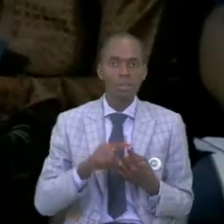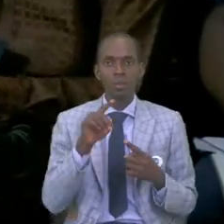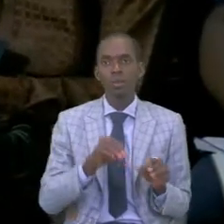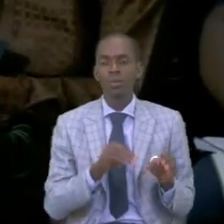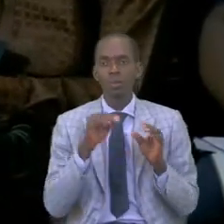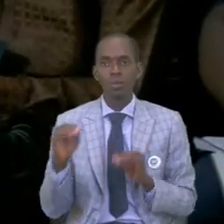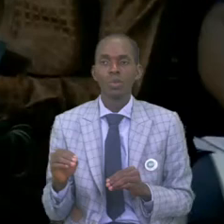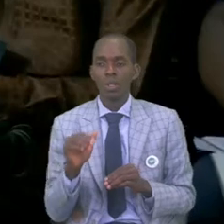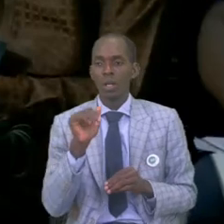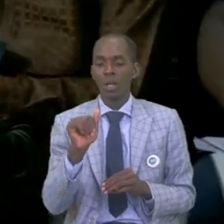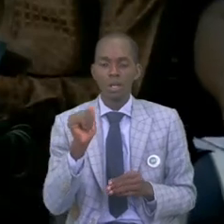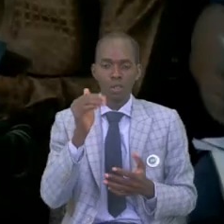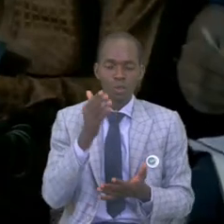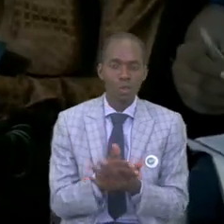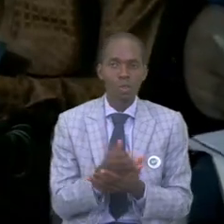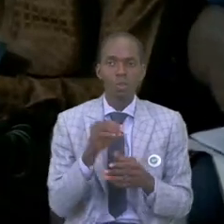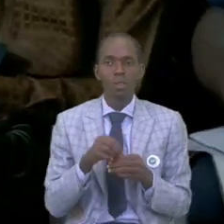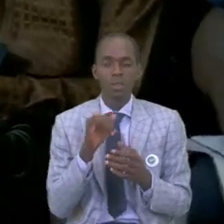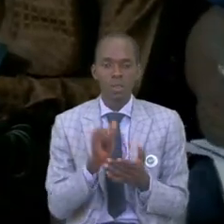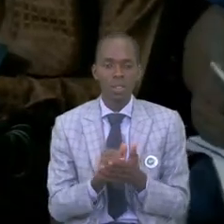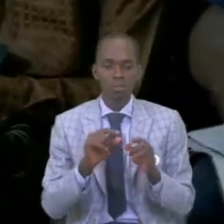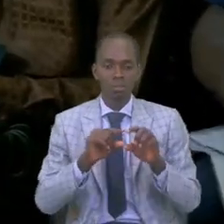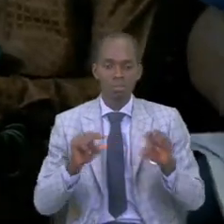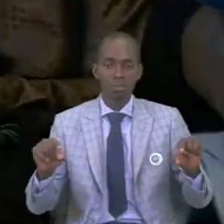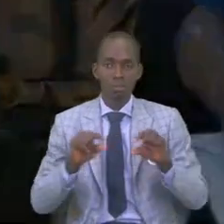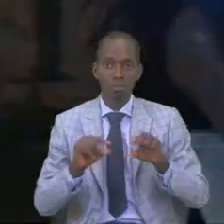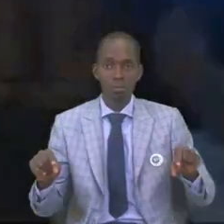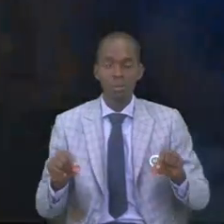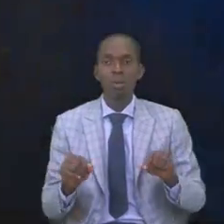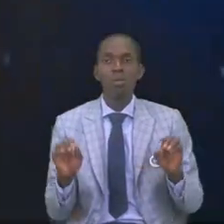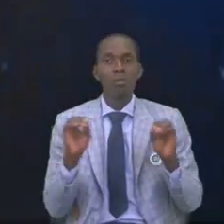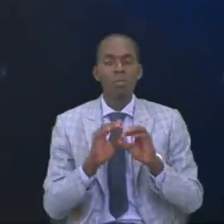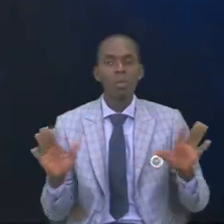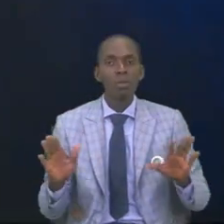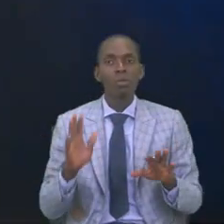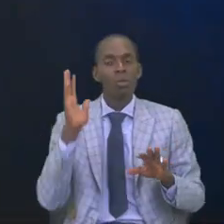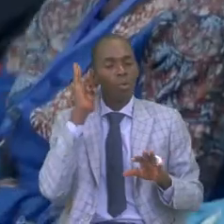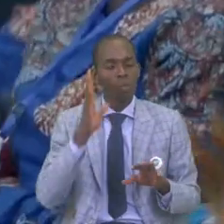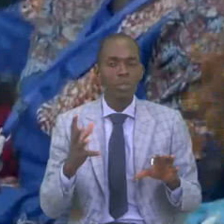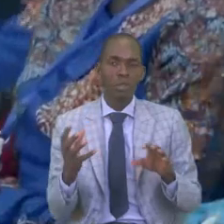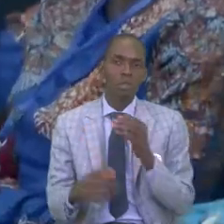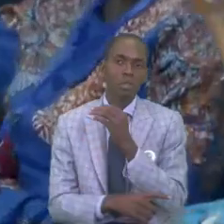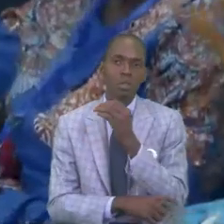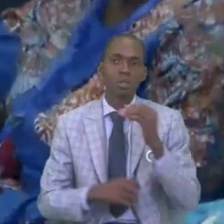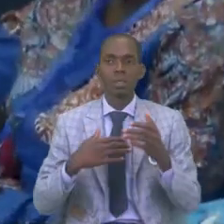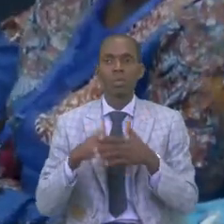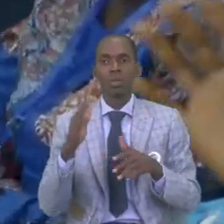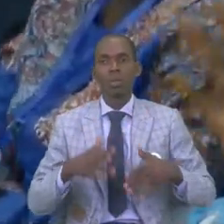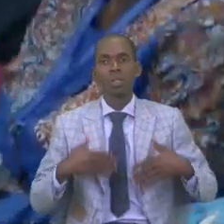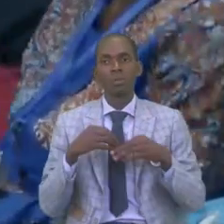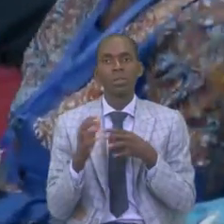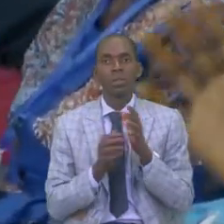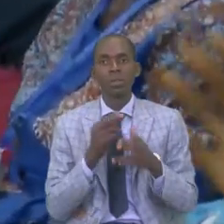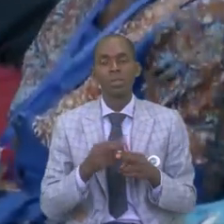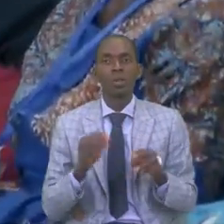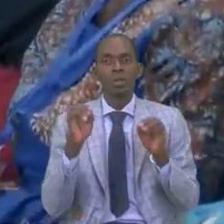full stop in that sentence, nothing will take your life. Yeah. And nothing will